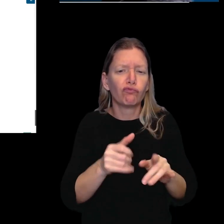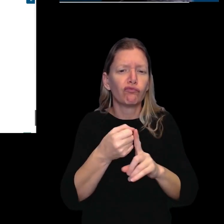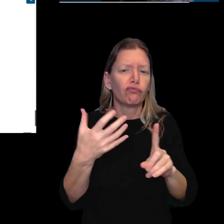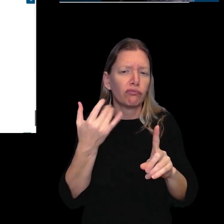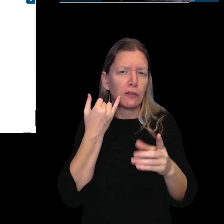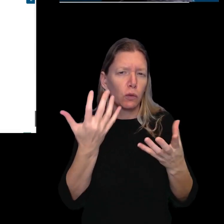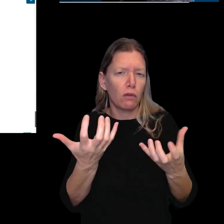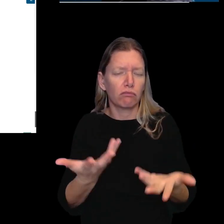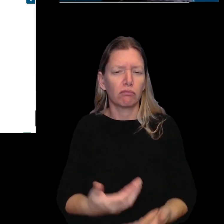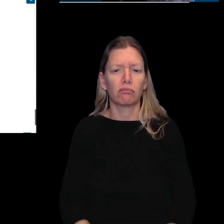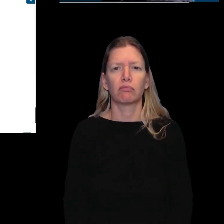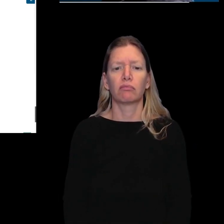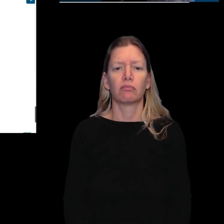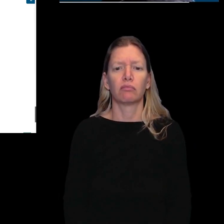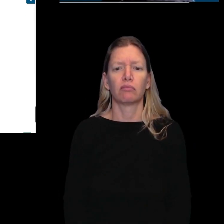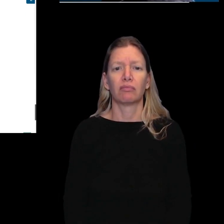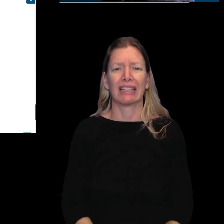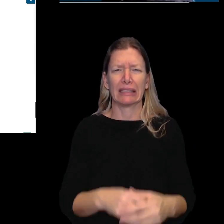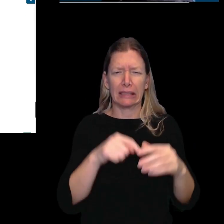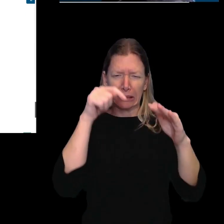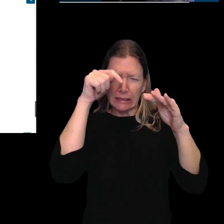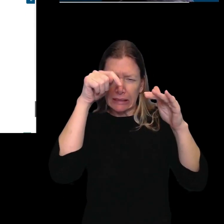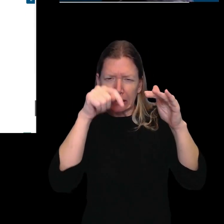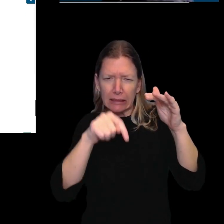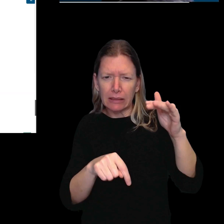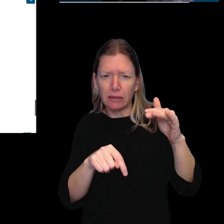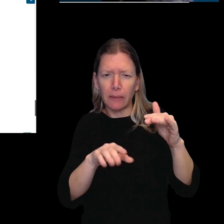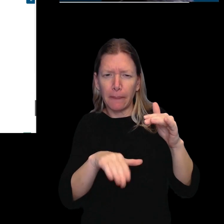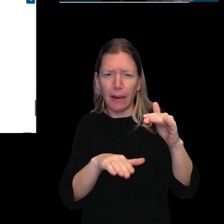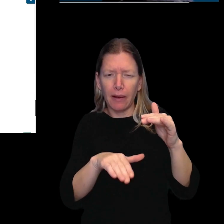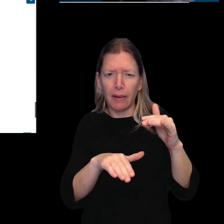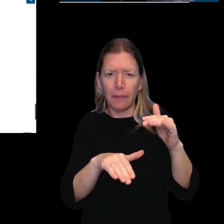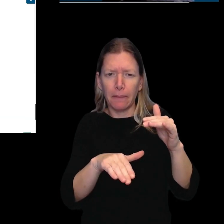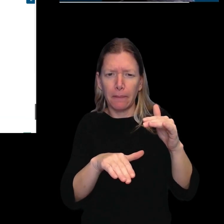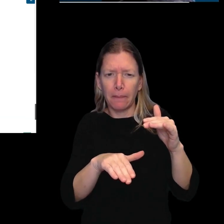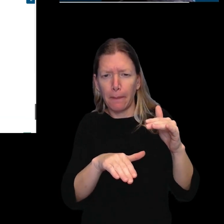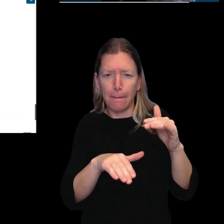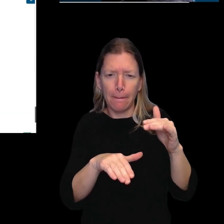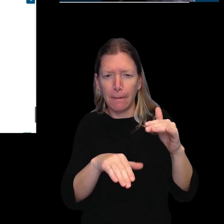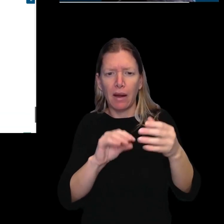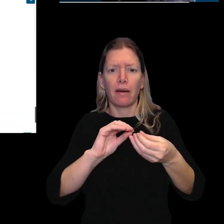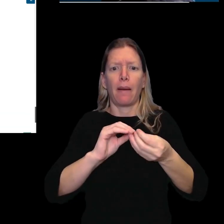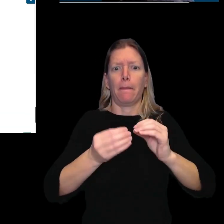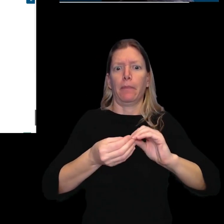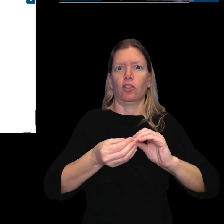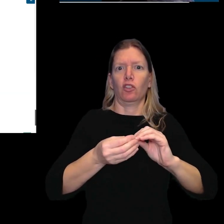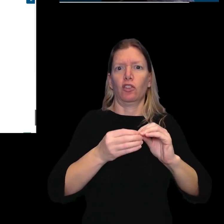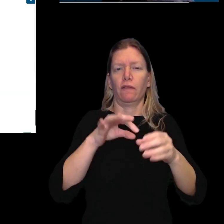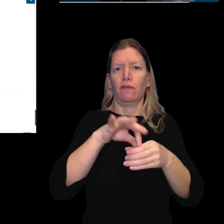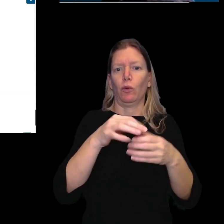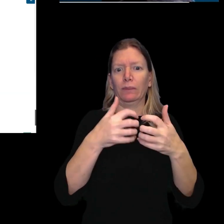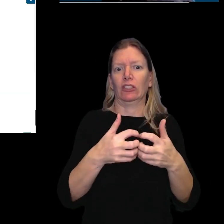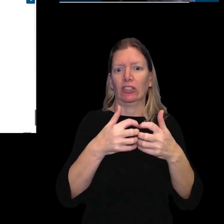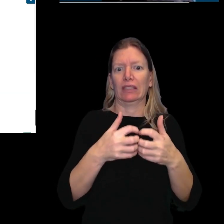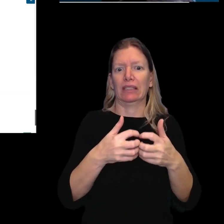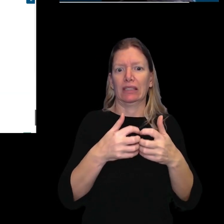out commentary as best you can. And then towards the bottom here, there's this